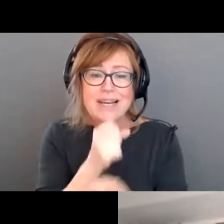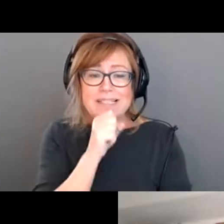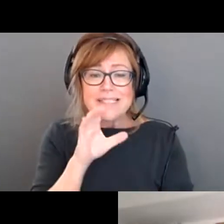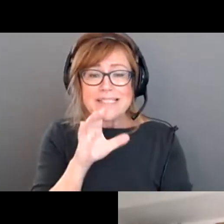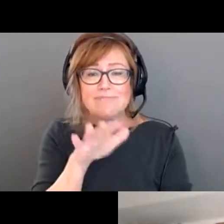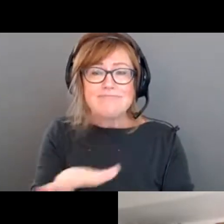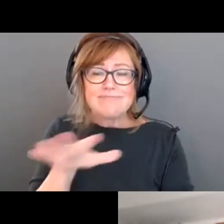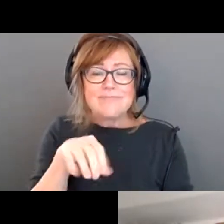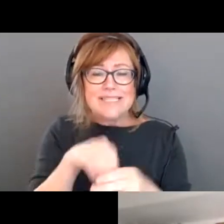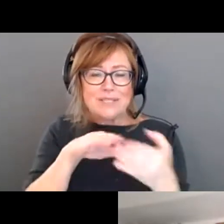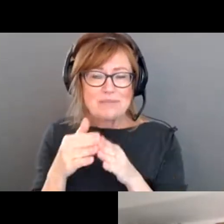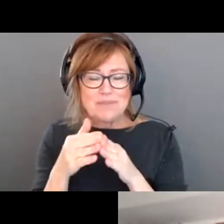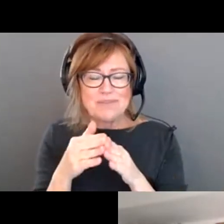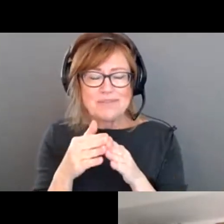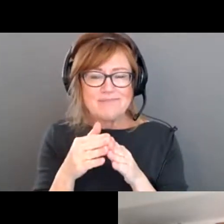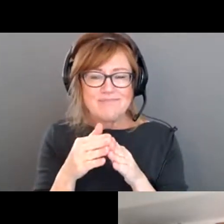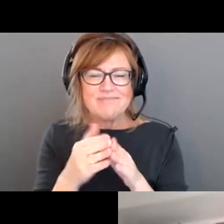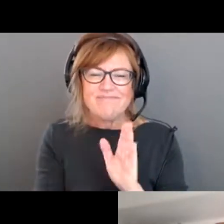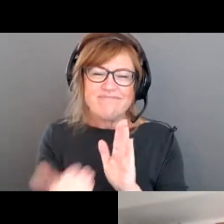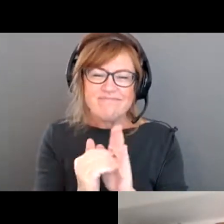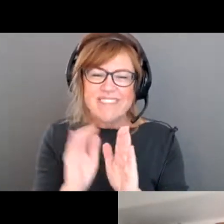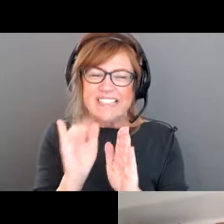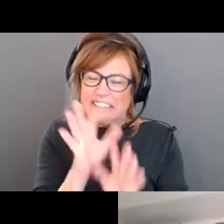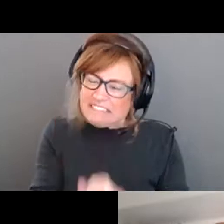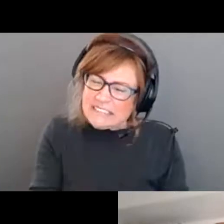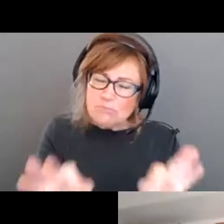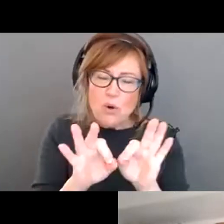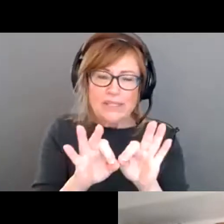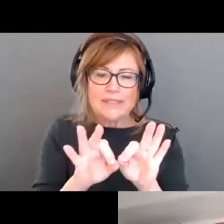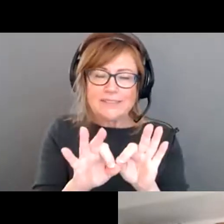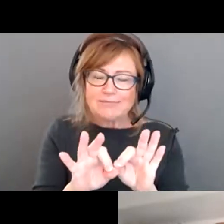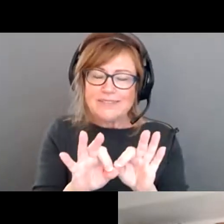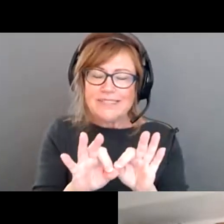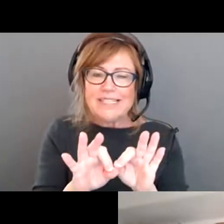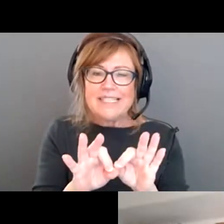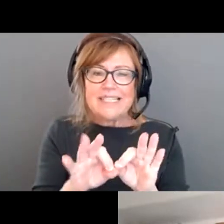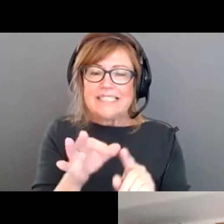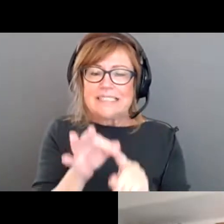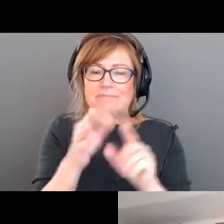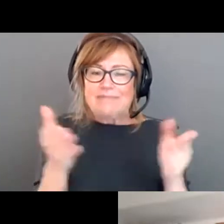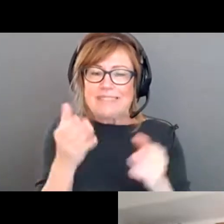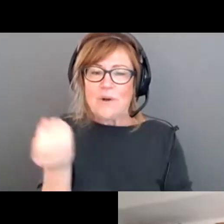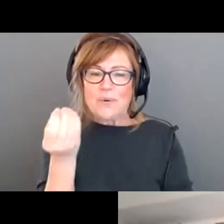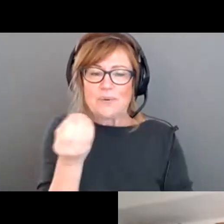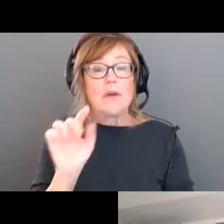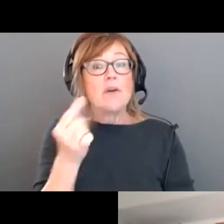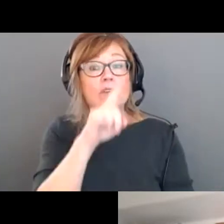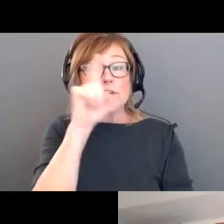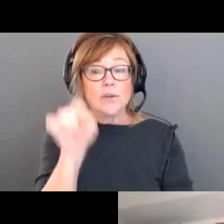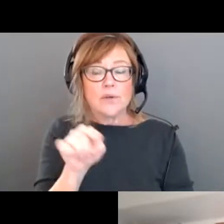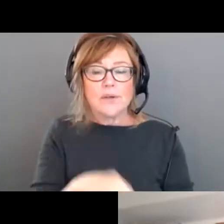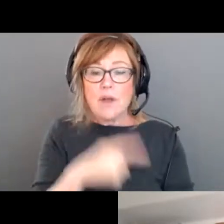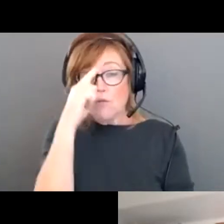community, because like I said, I know it's key, especially in Ontario. So the first question is for